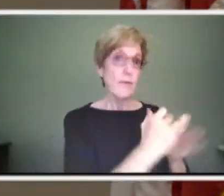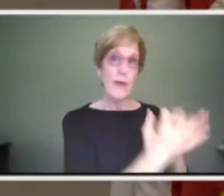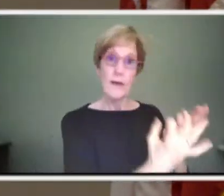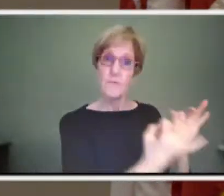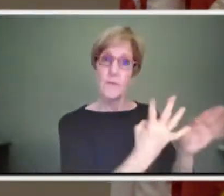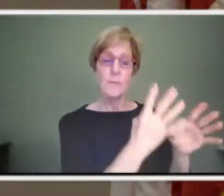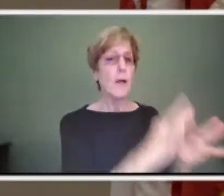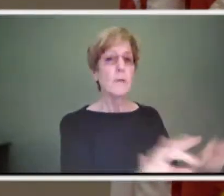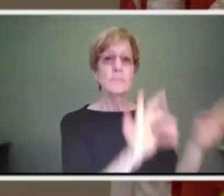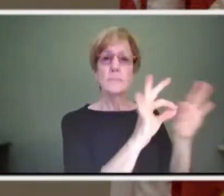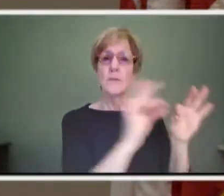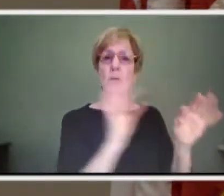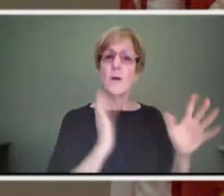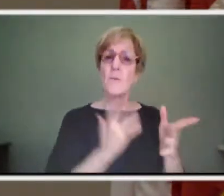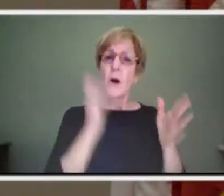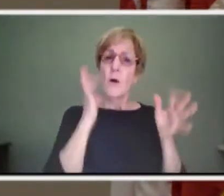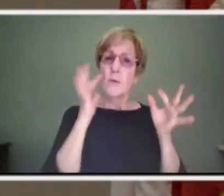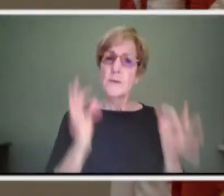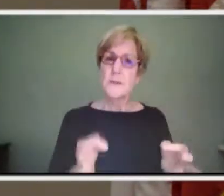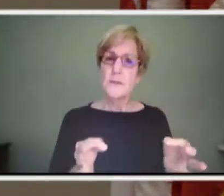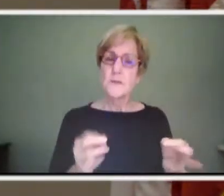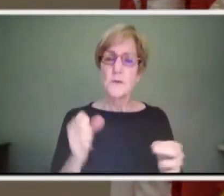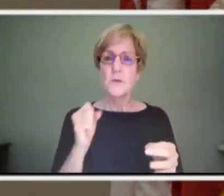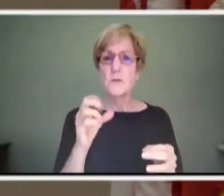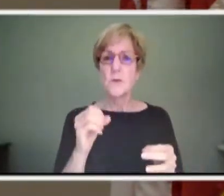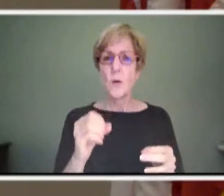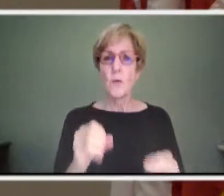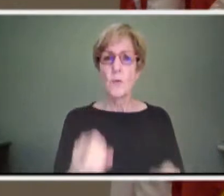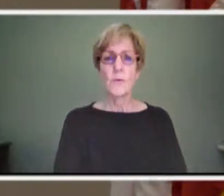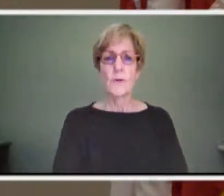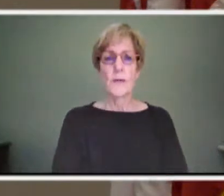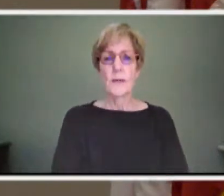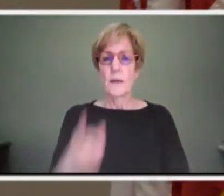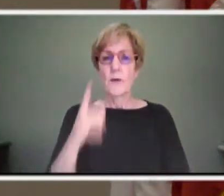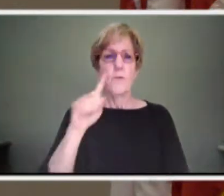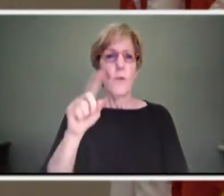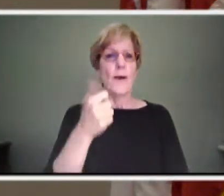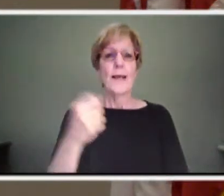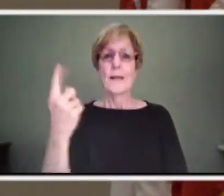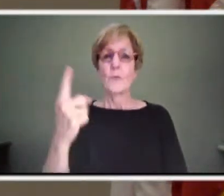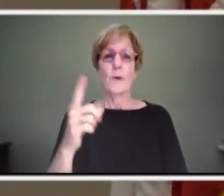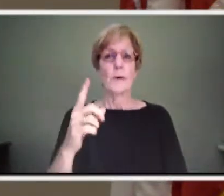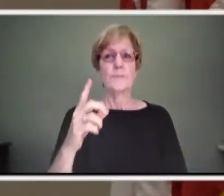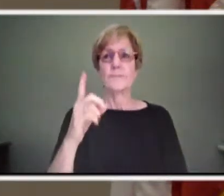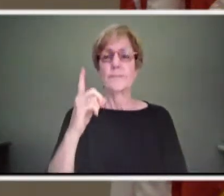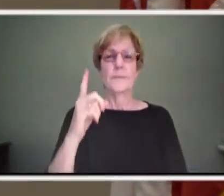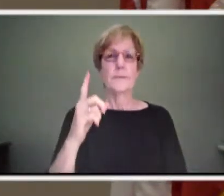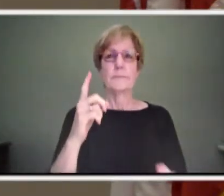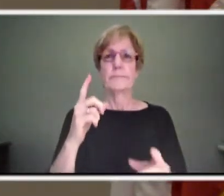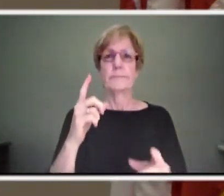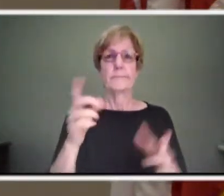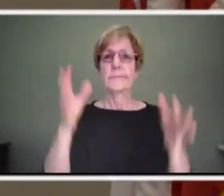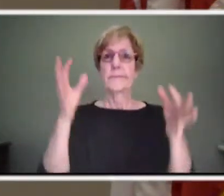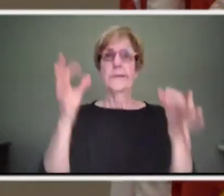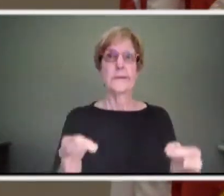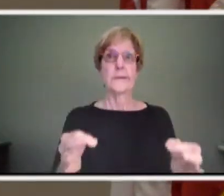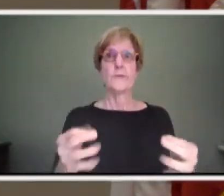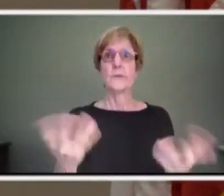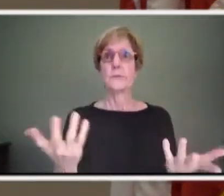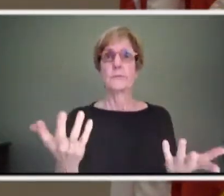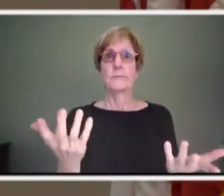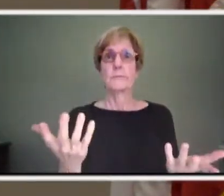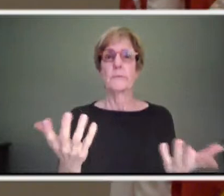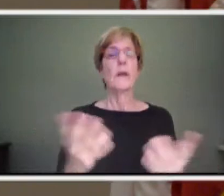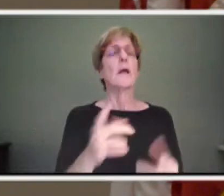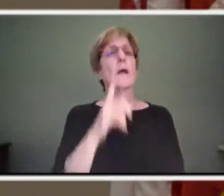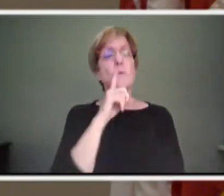so, you know, I think it's for anybody to seek to have a decision made in our city, I think it